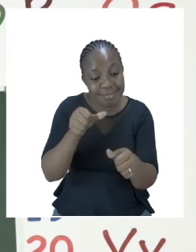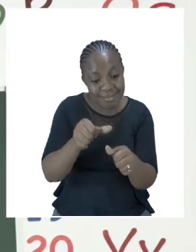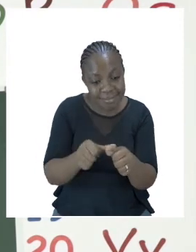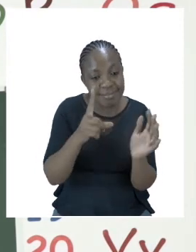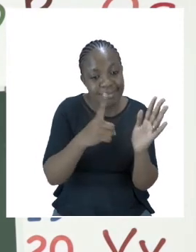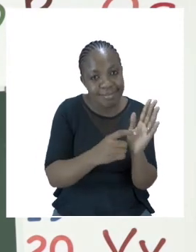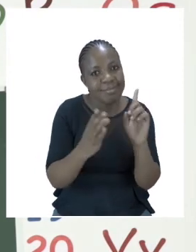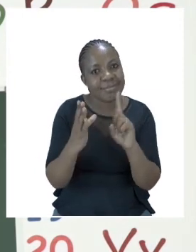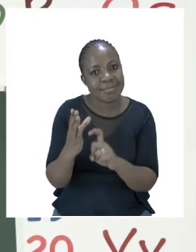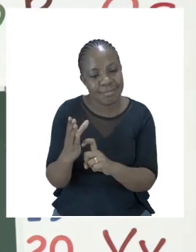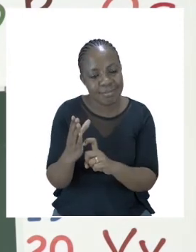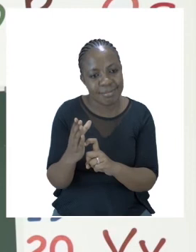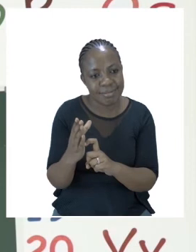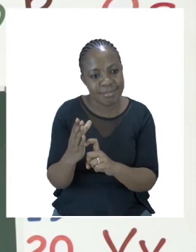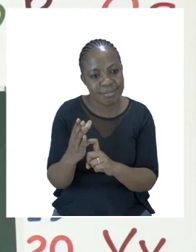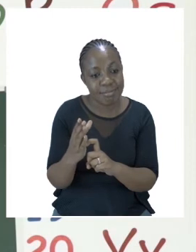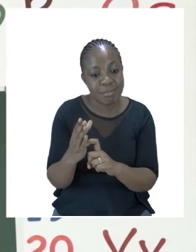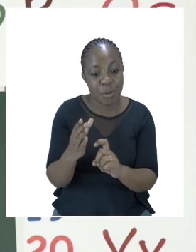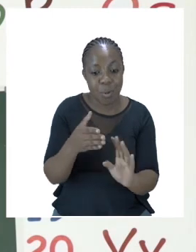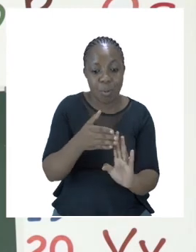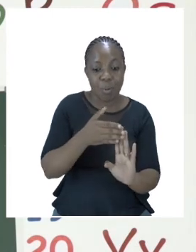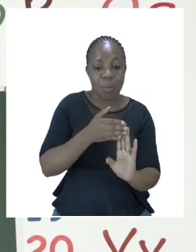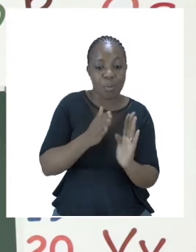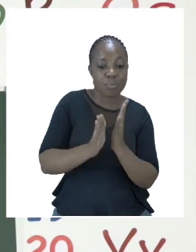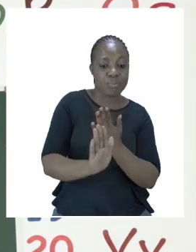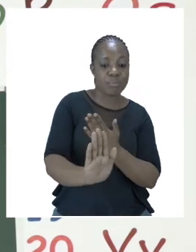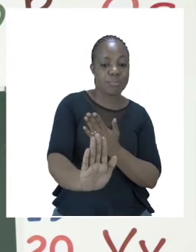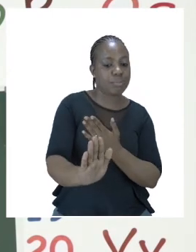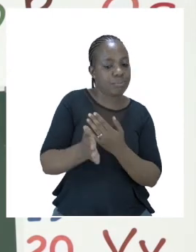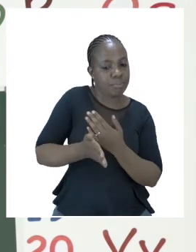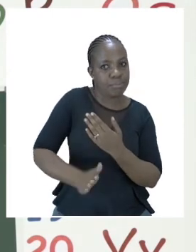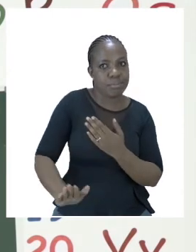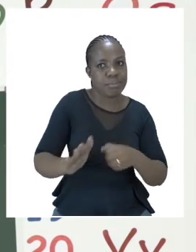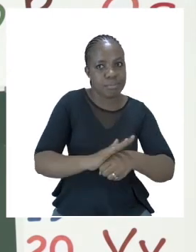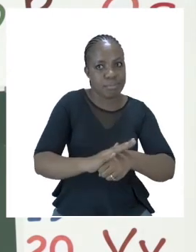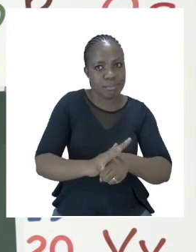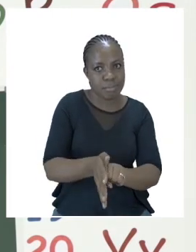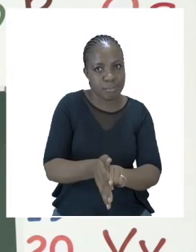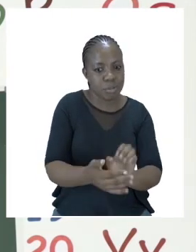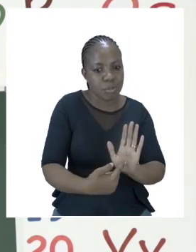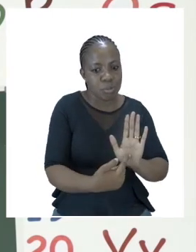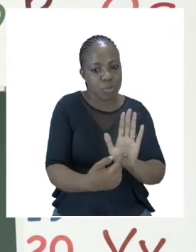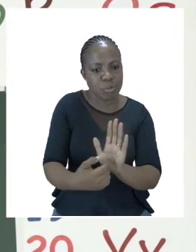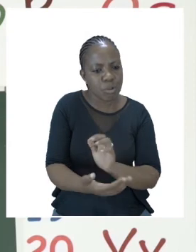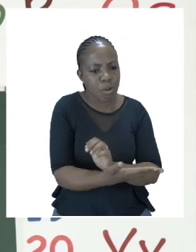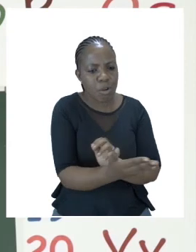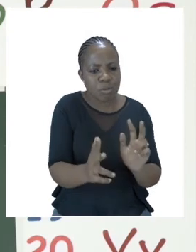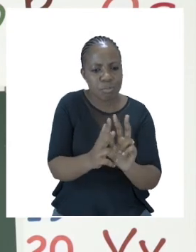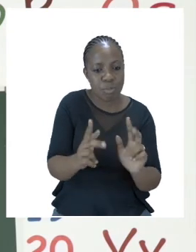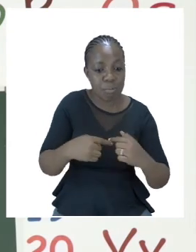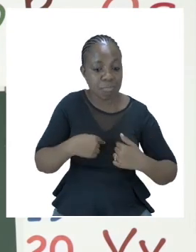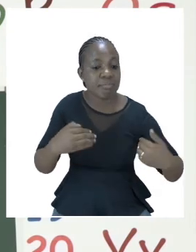sanitizing we are staying safe from coronavirus and showing everyone that we care.